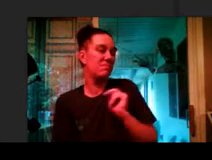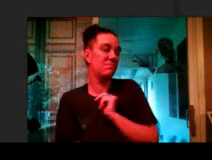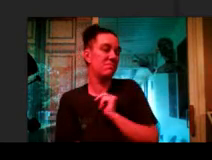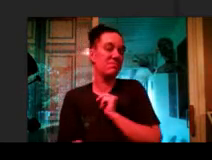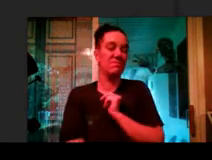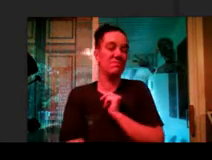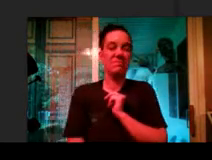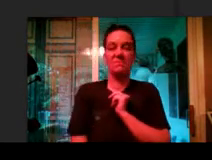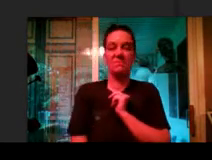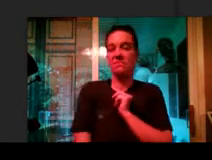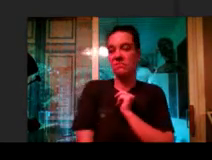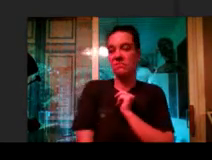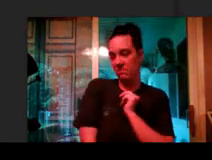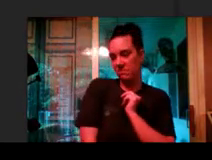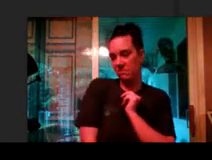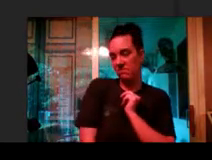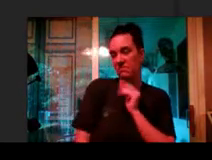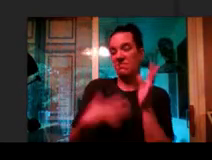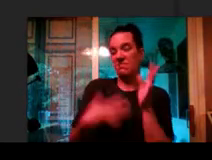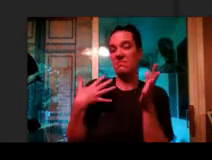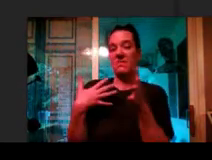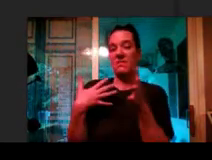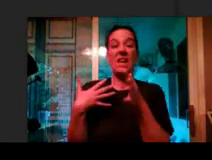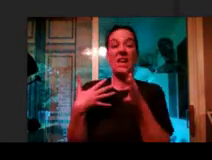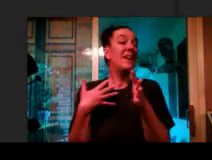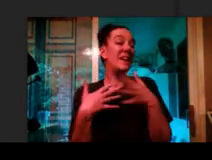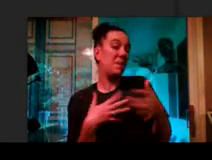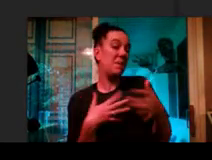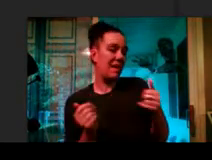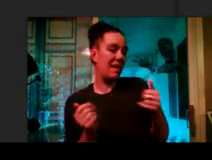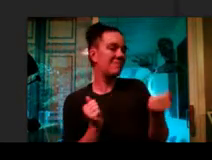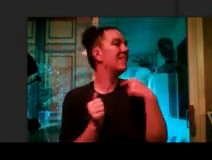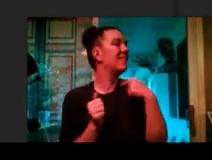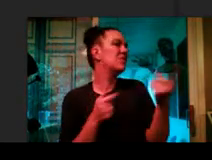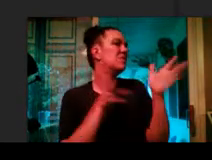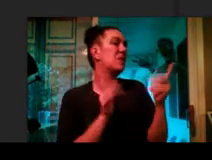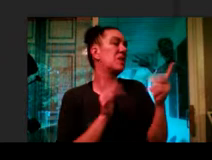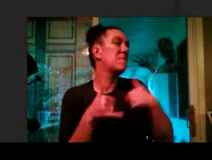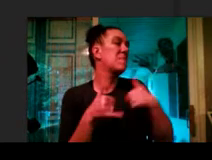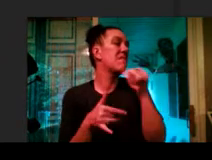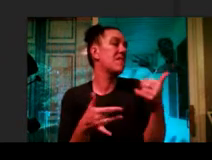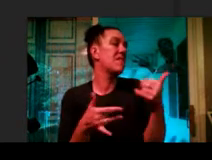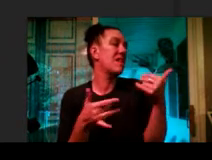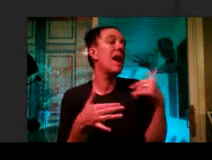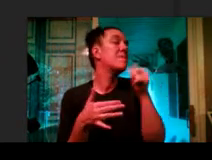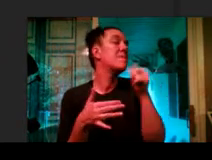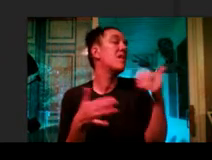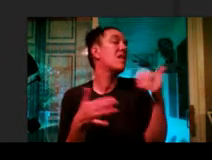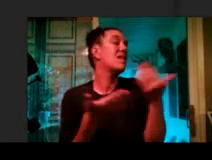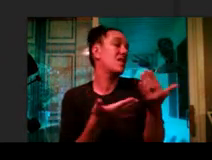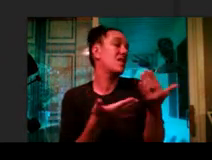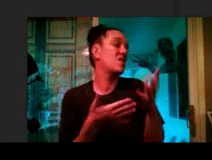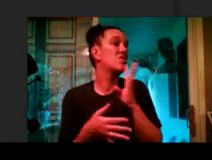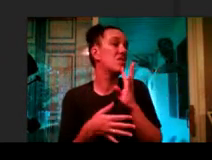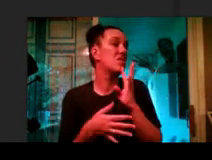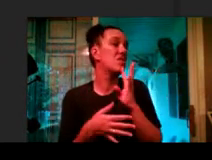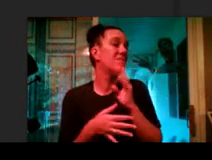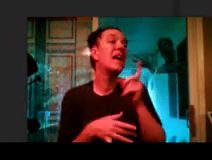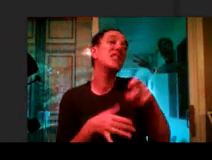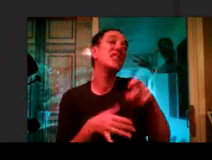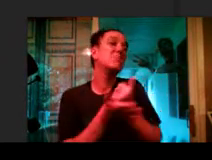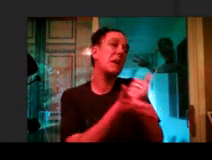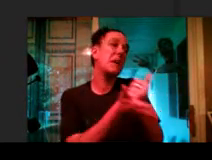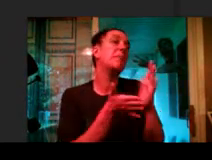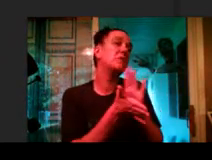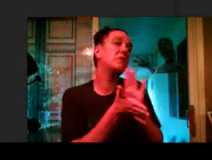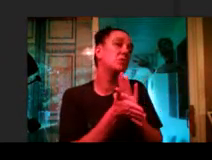Niles frowned. Anyways, said Josh, I told you, I'm not here to talk. I shouldn't be helping the school. So, Holly,